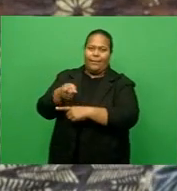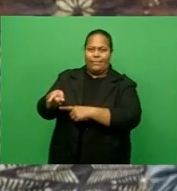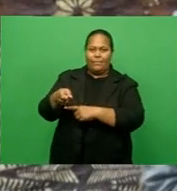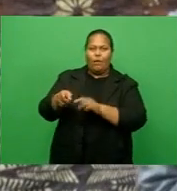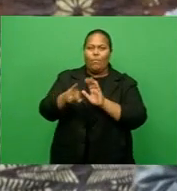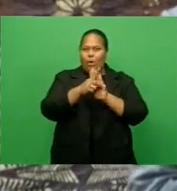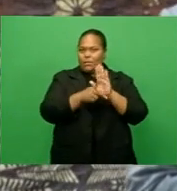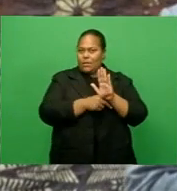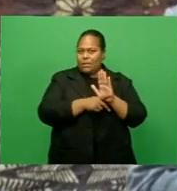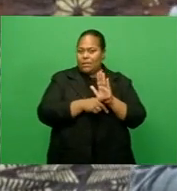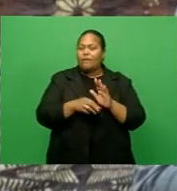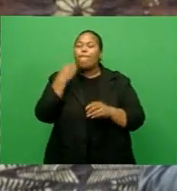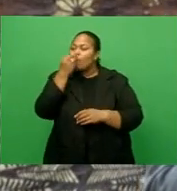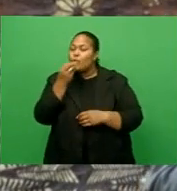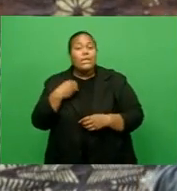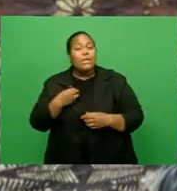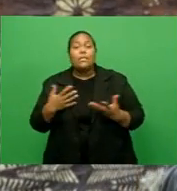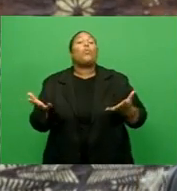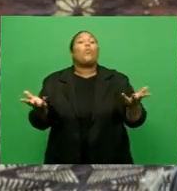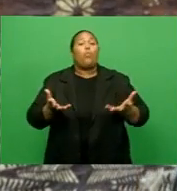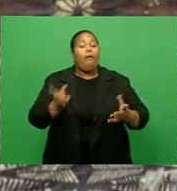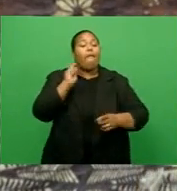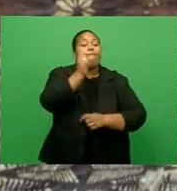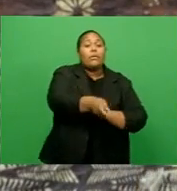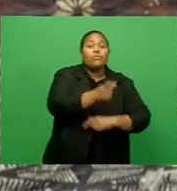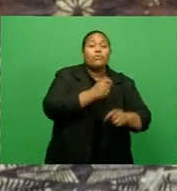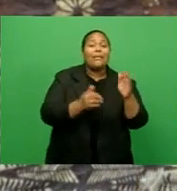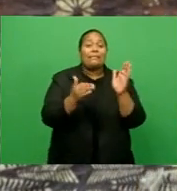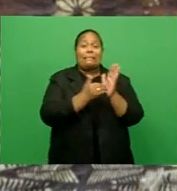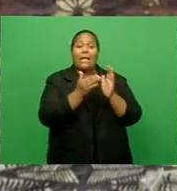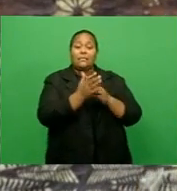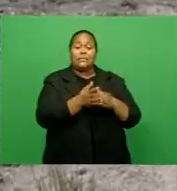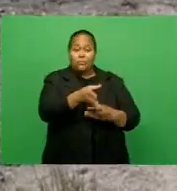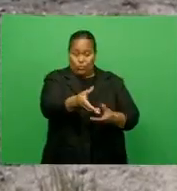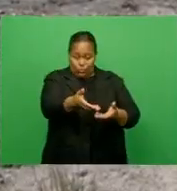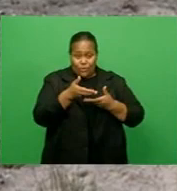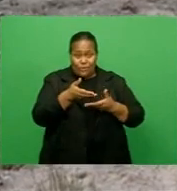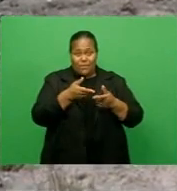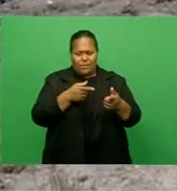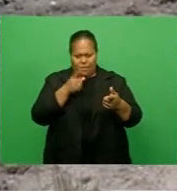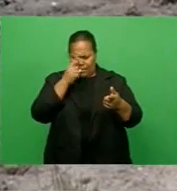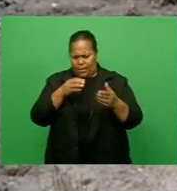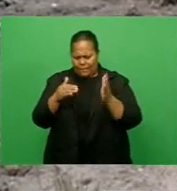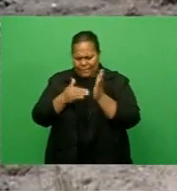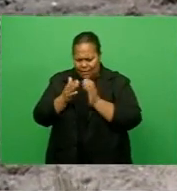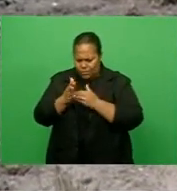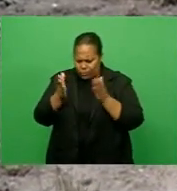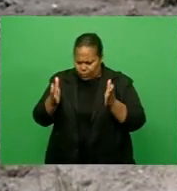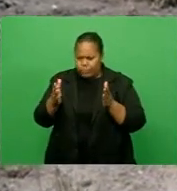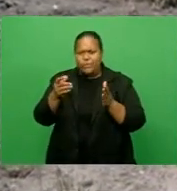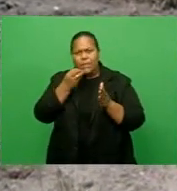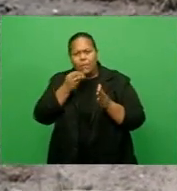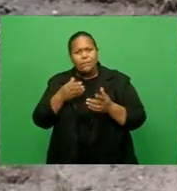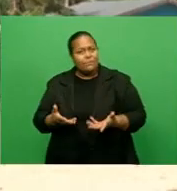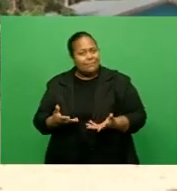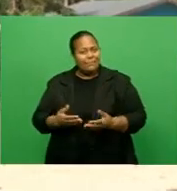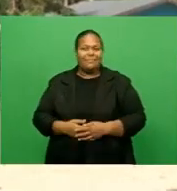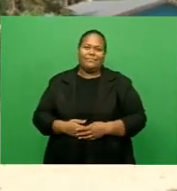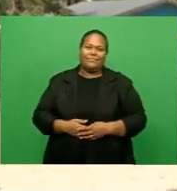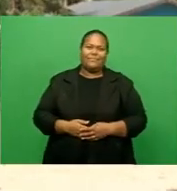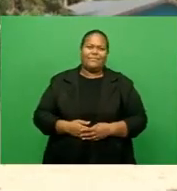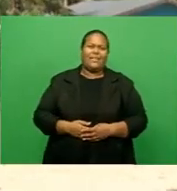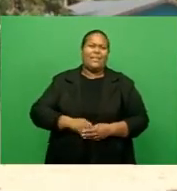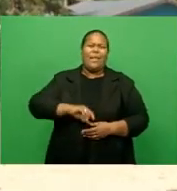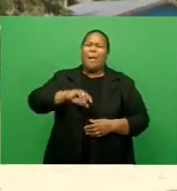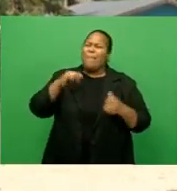when we fish, the size of the fish they catch to sell or eat. Syed Kayum says while tens of trillions of dollars are